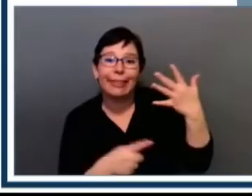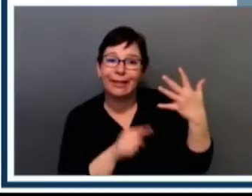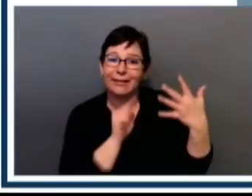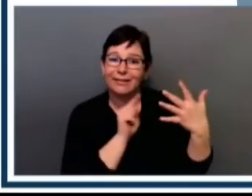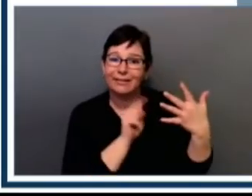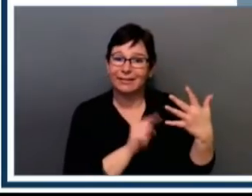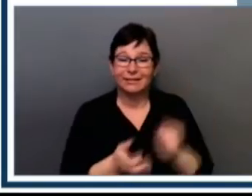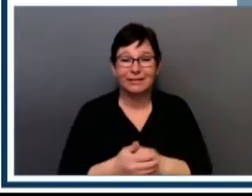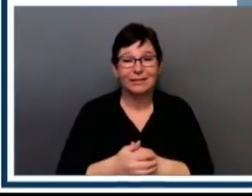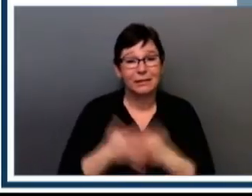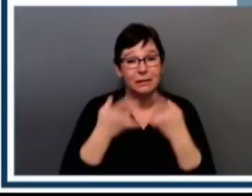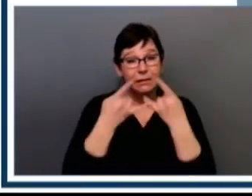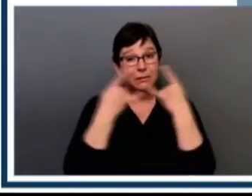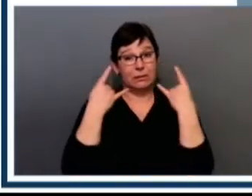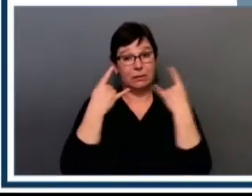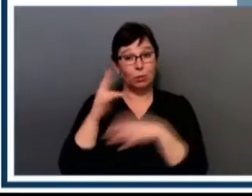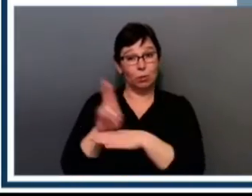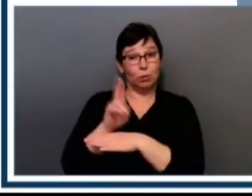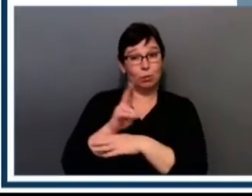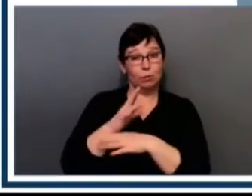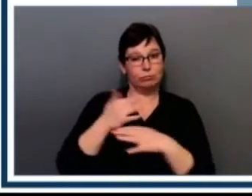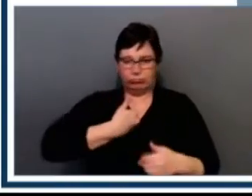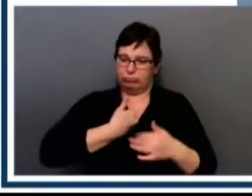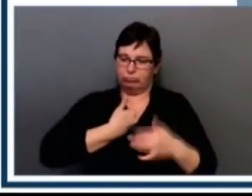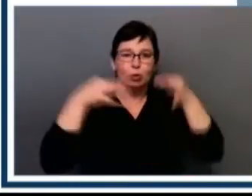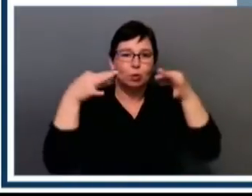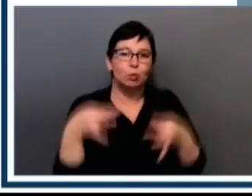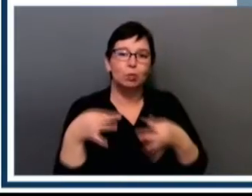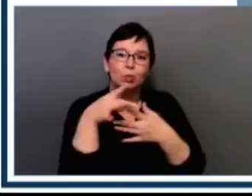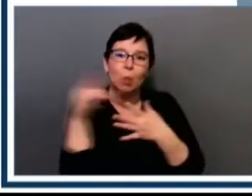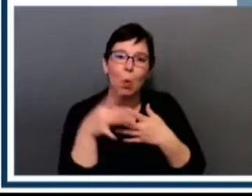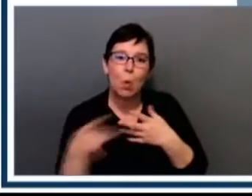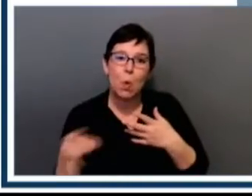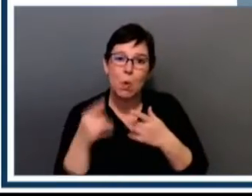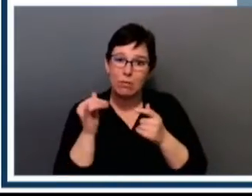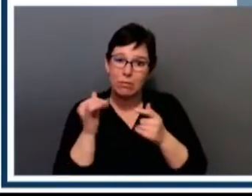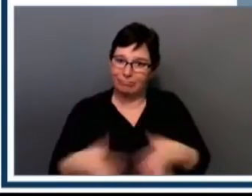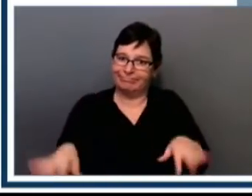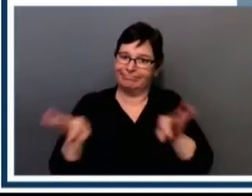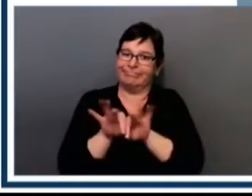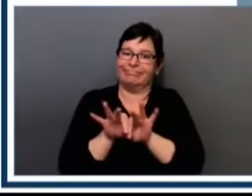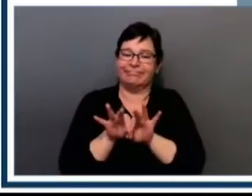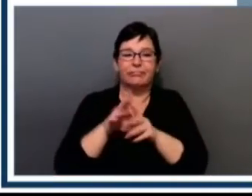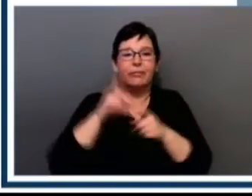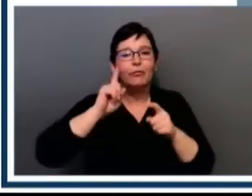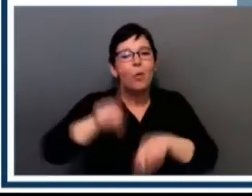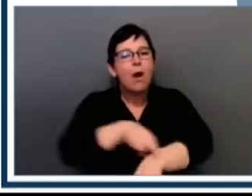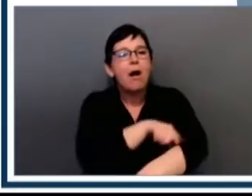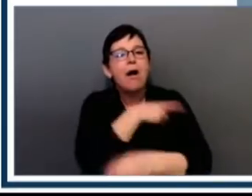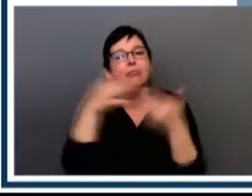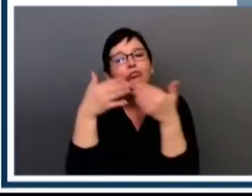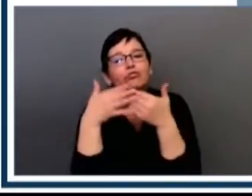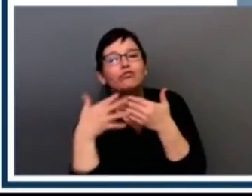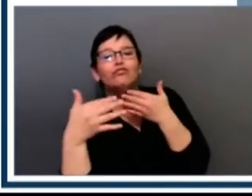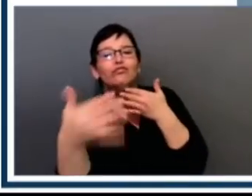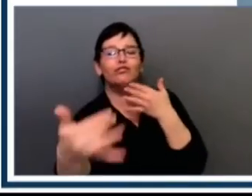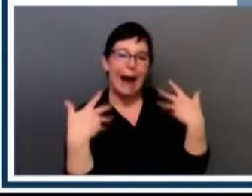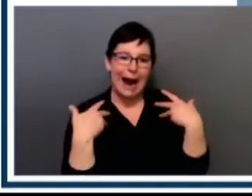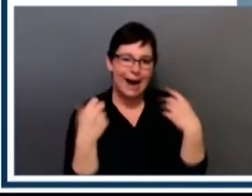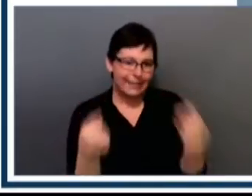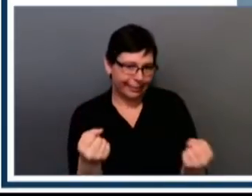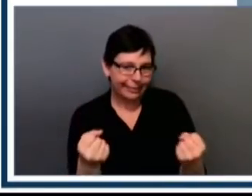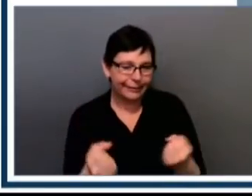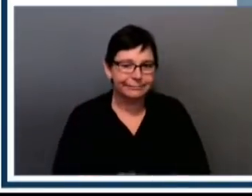as a time limited tool because of a pandemic, and then promoting it and encouraging and supporting people to wear